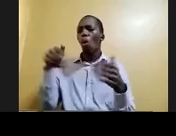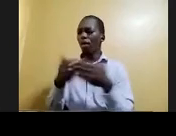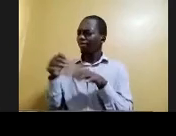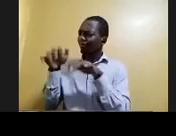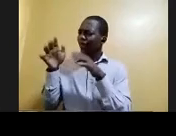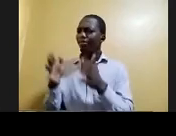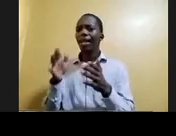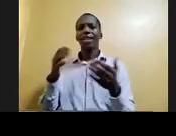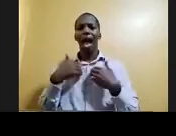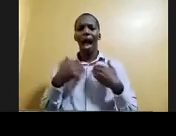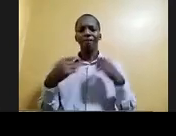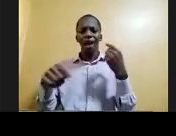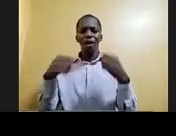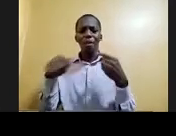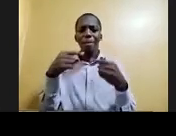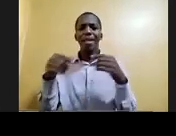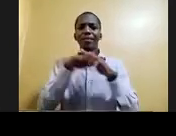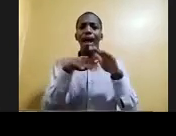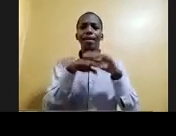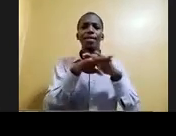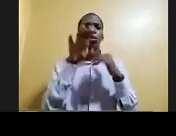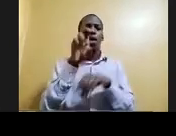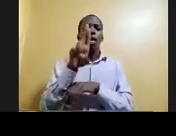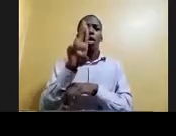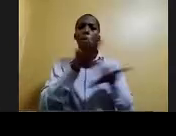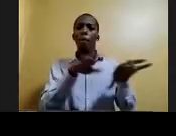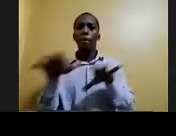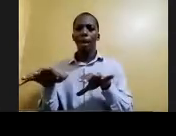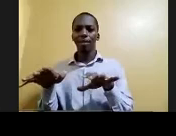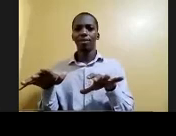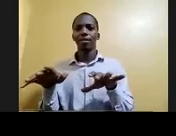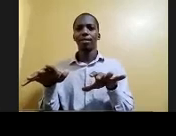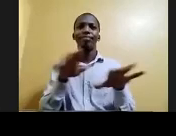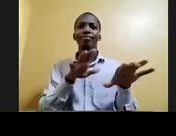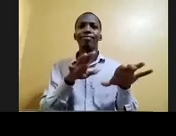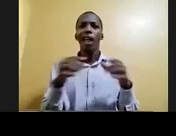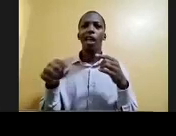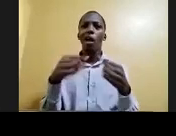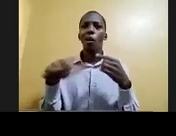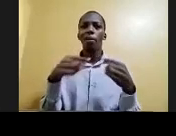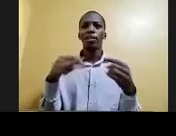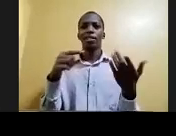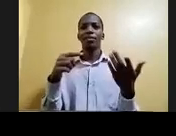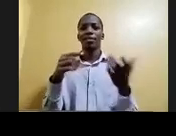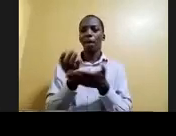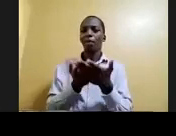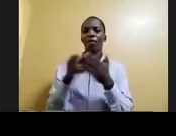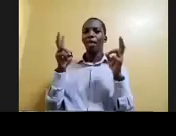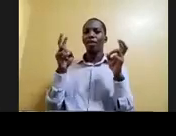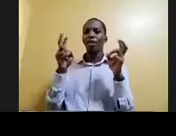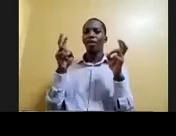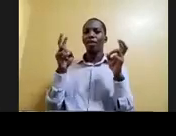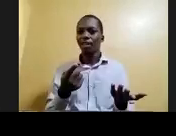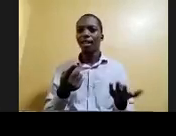a competitive access to the European Union market. When I talk about competitive market, some of the issues I raised with regards to